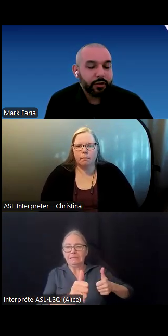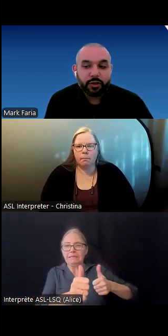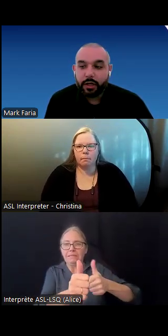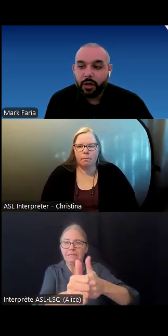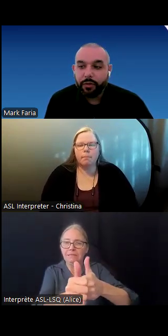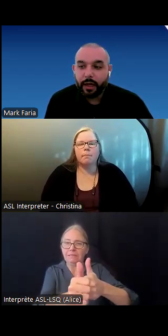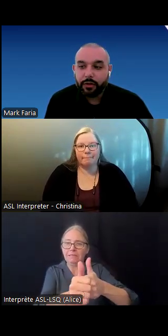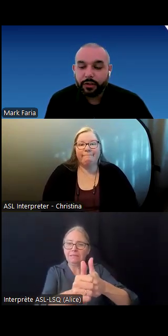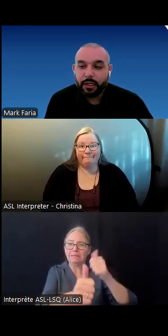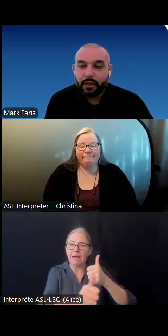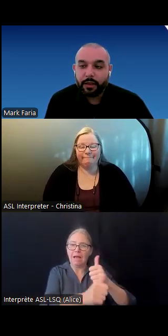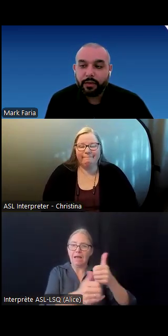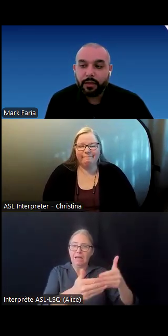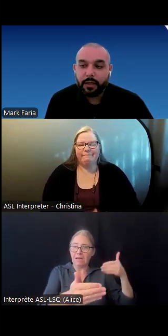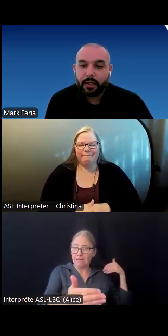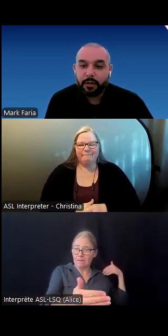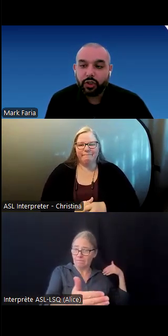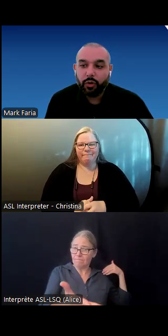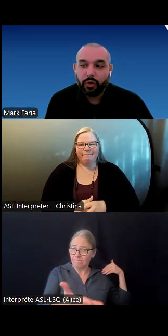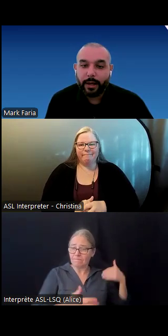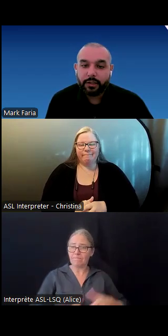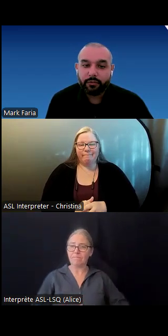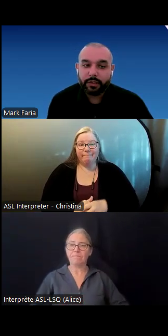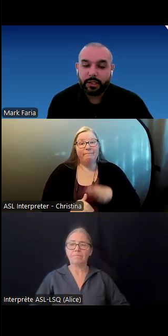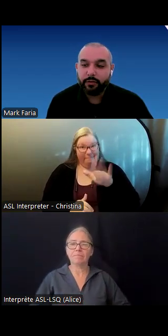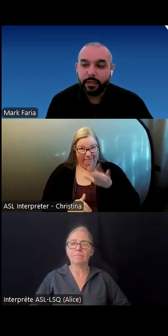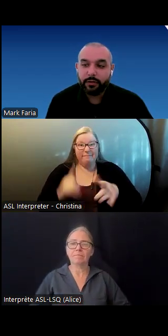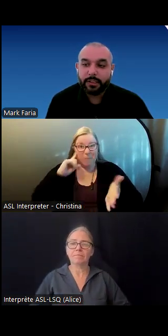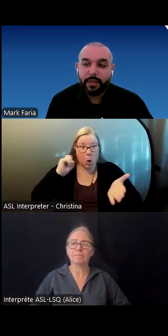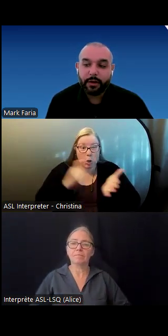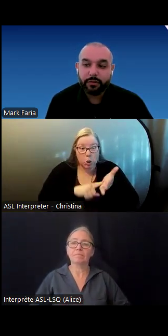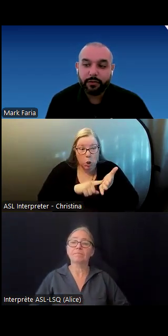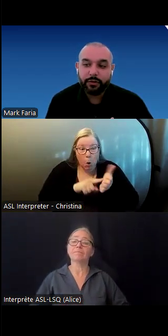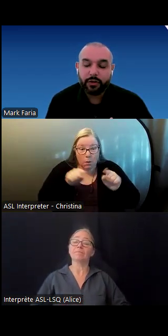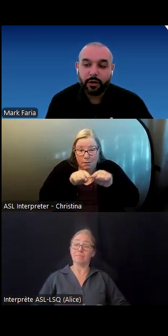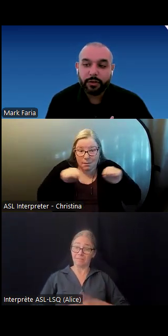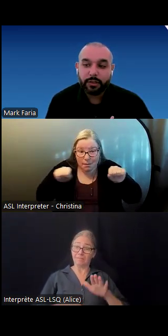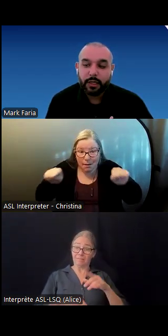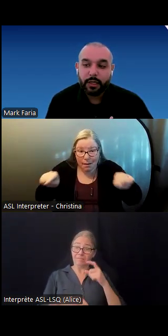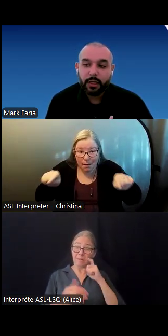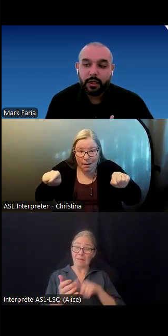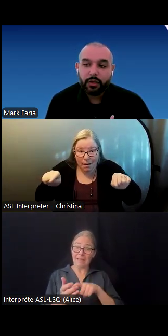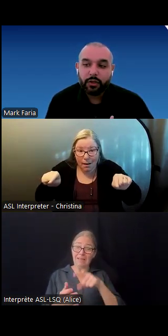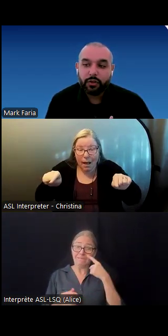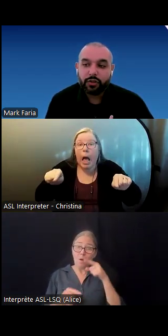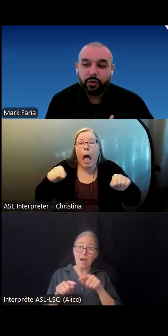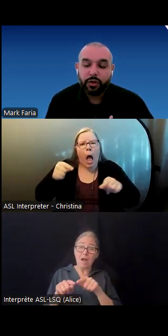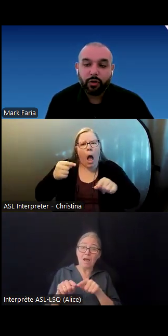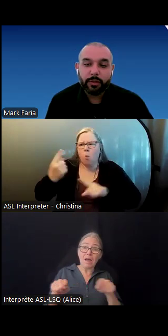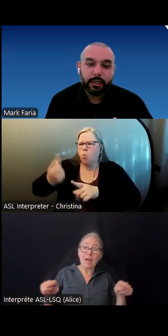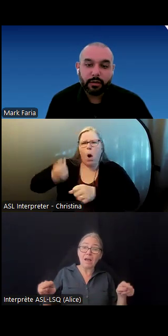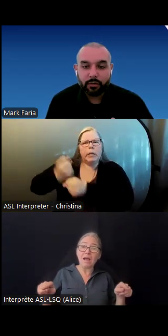I also want to note that you'll see that the total grants received every year is $10,500.